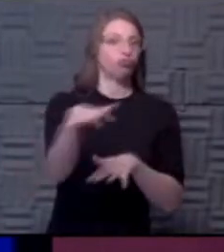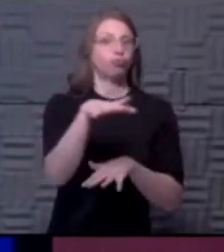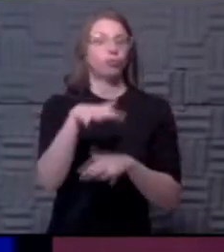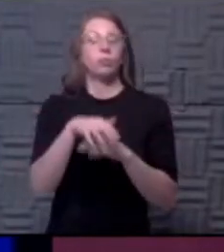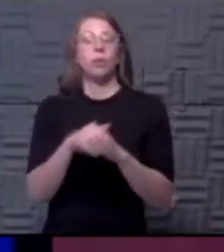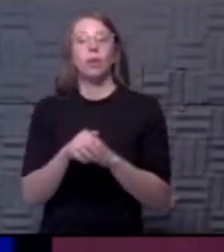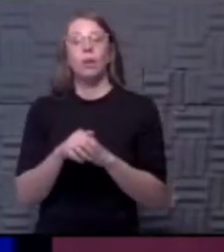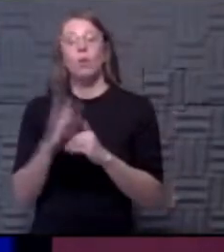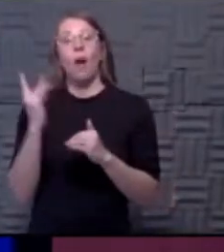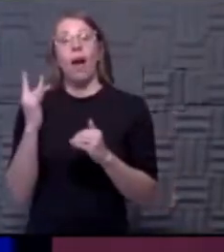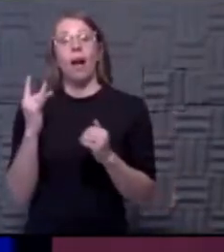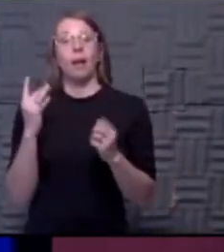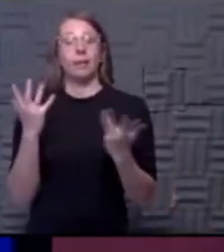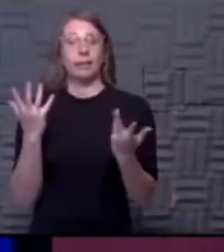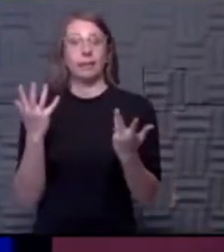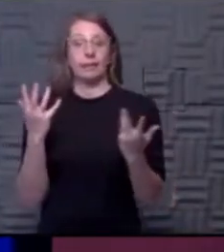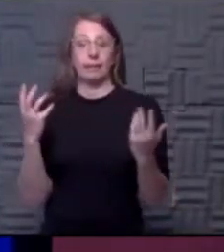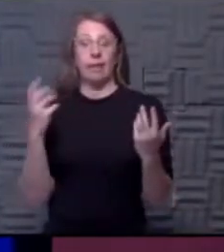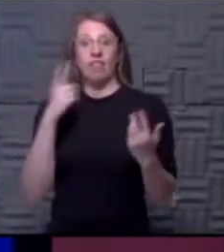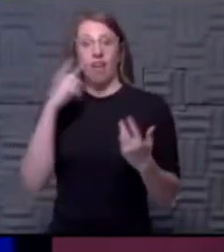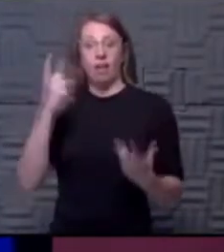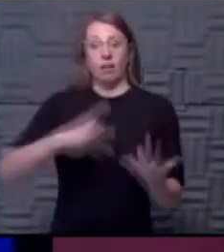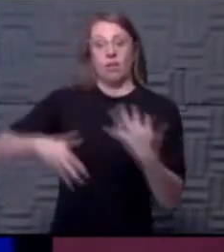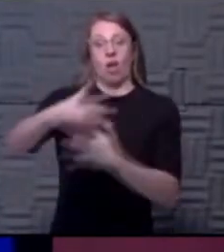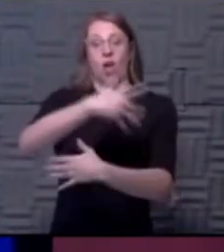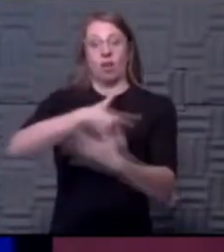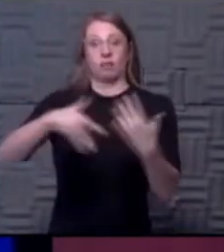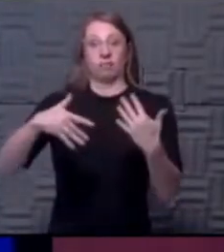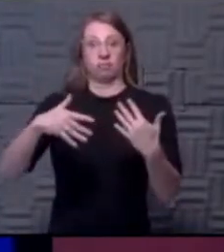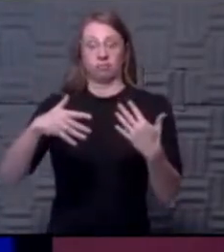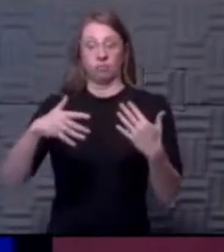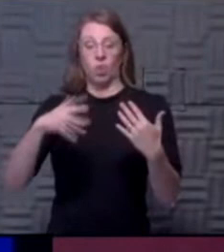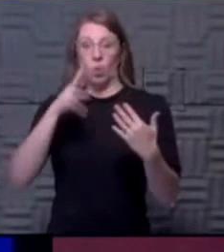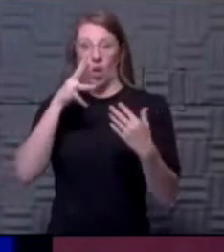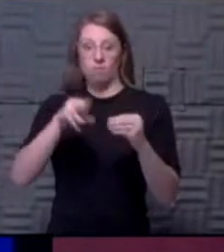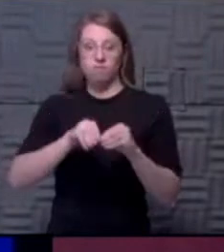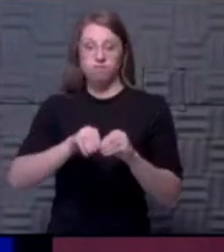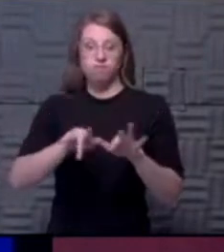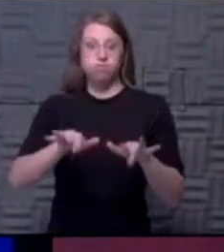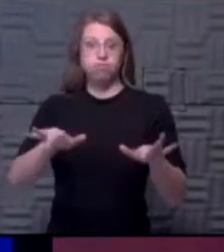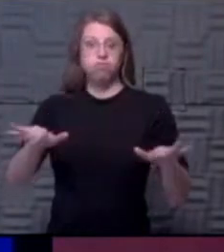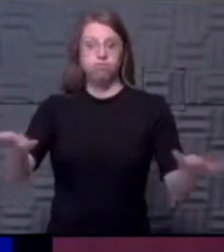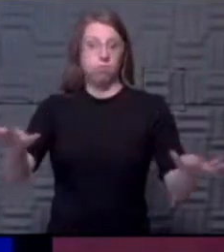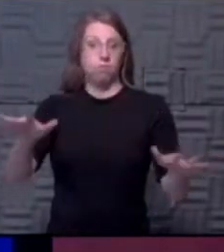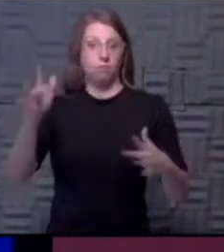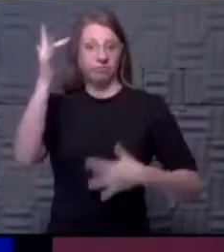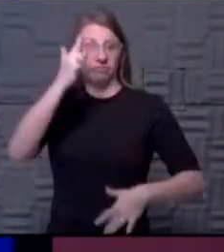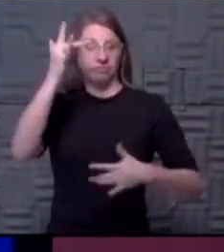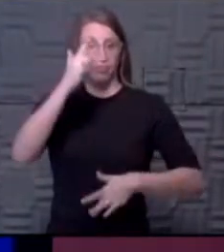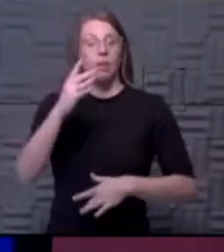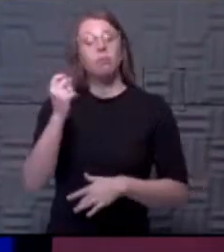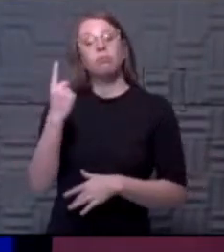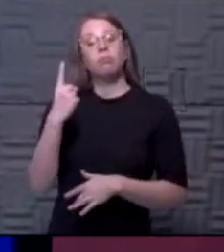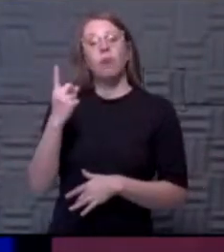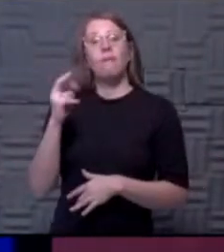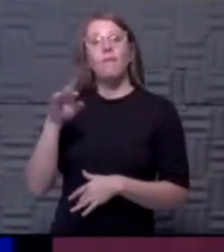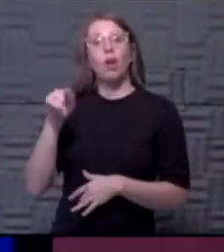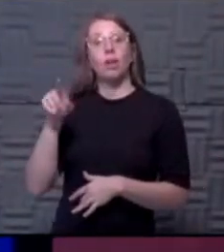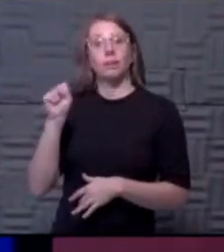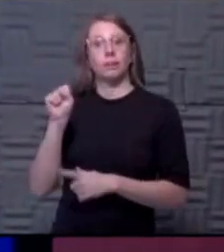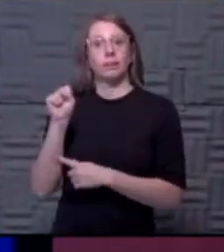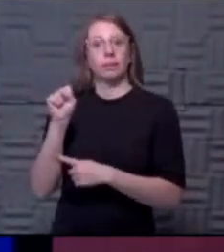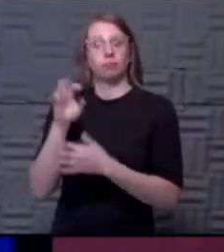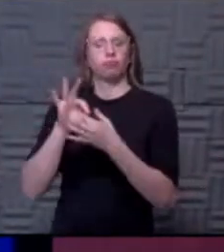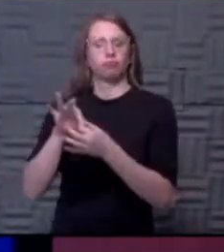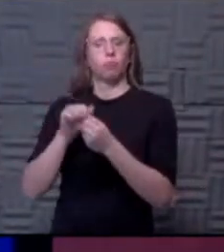over fears that these gatherings would become super spreader parties. We know virus variants are out there and are concerning,